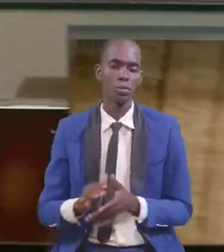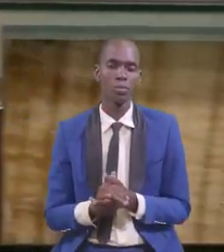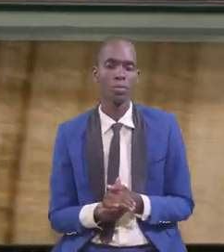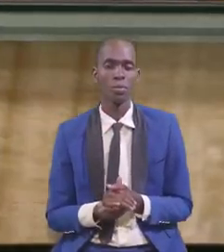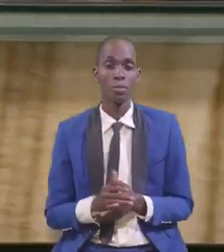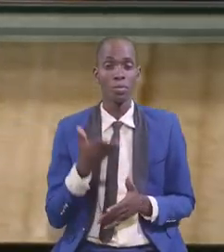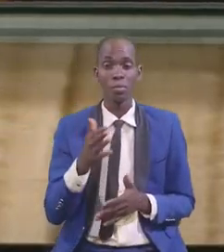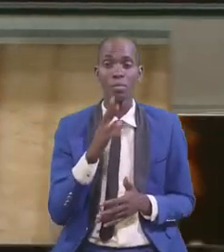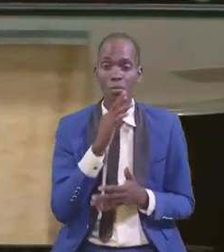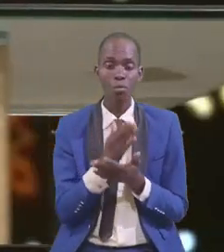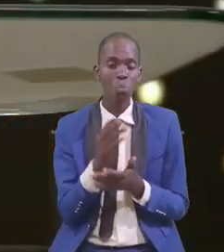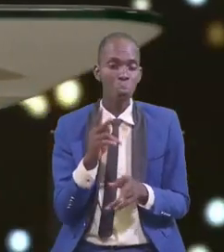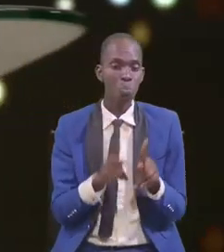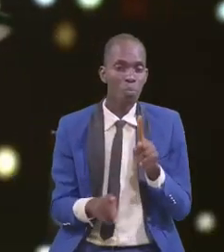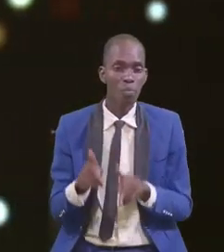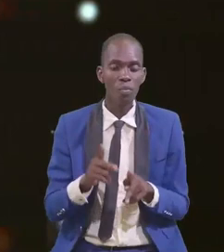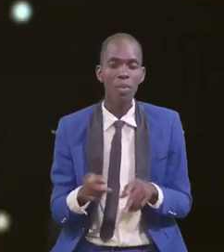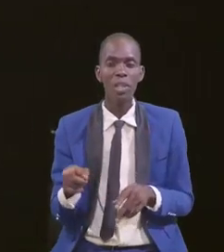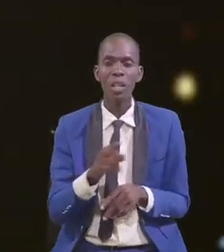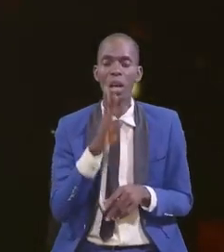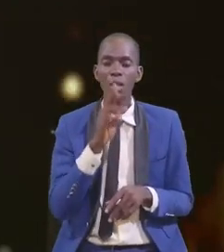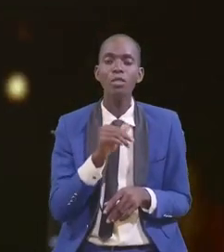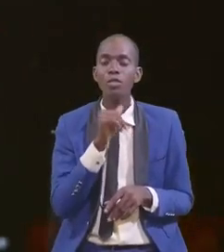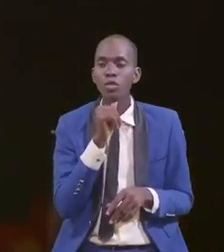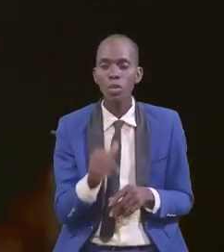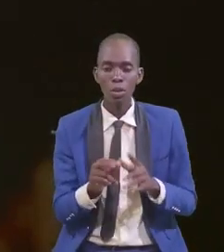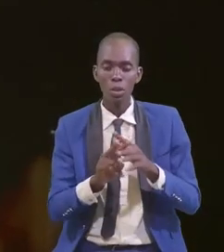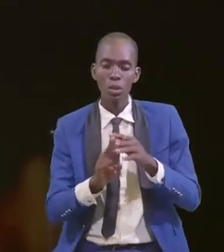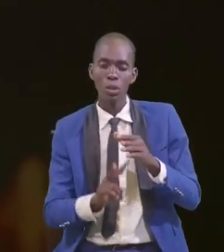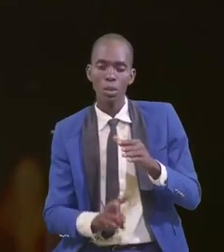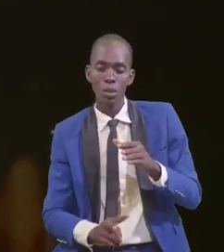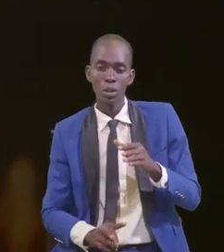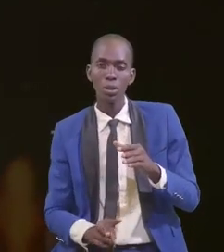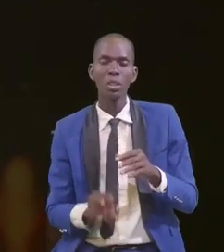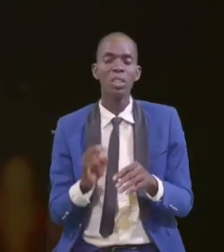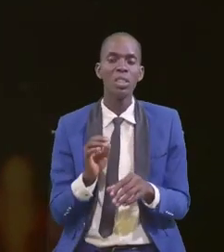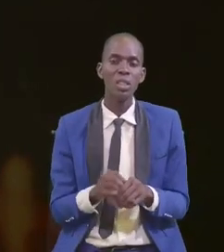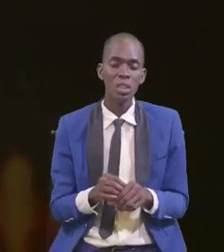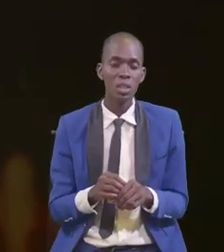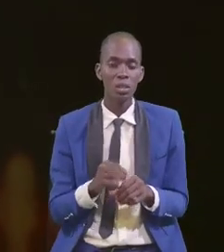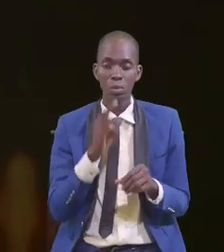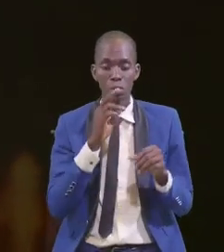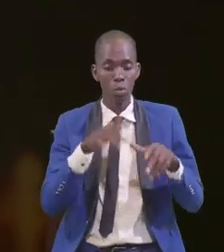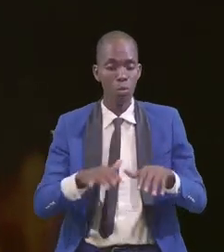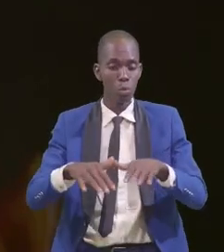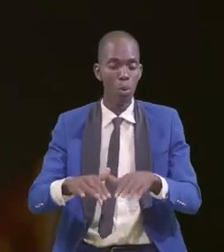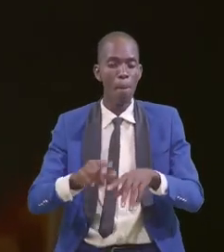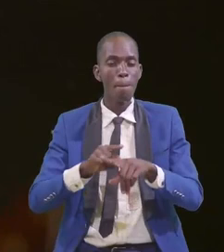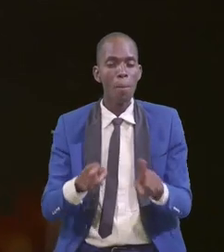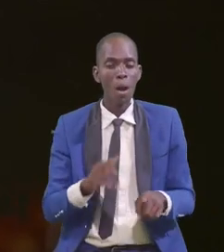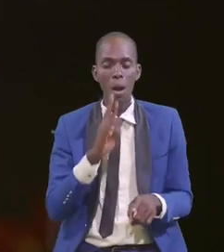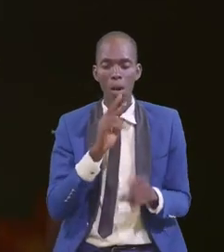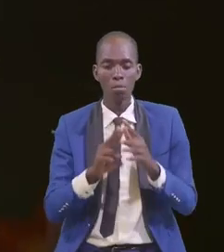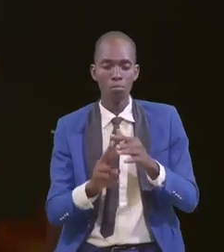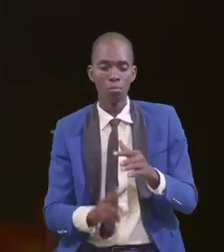are not drowning in the sea, they are drowning in destruction and